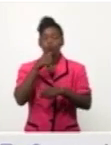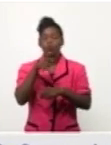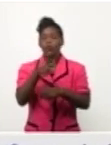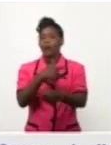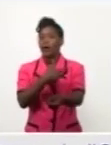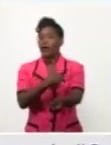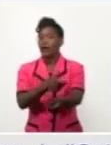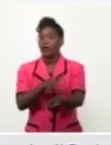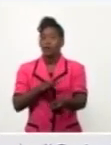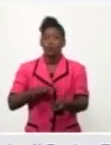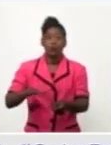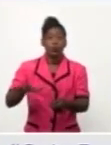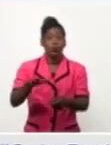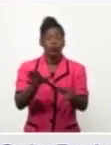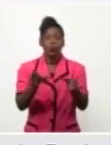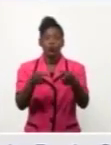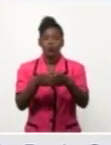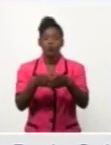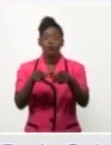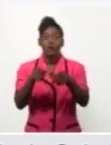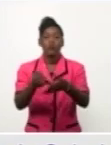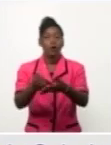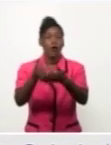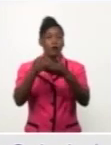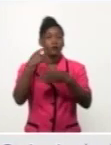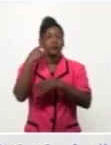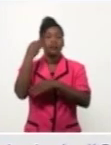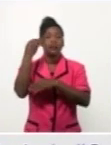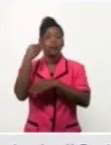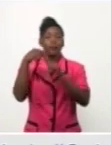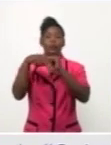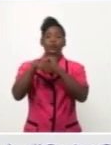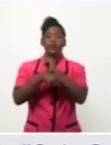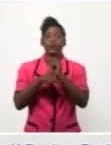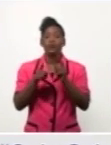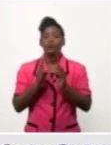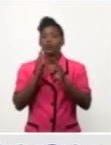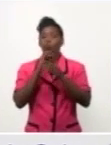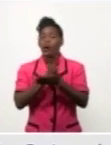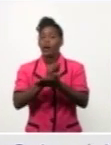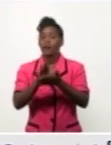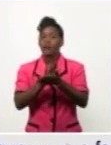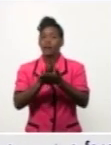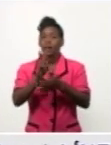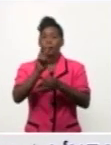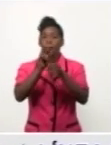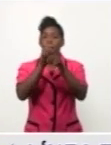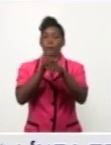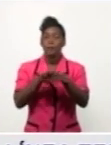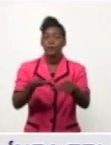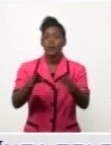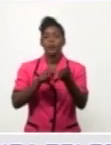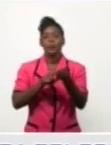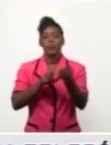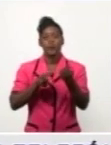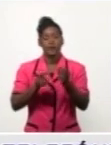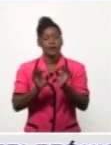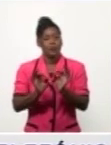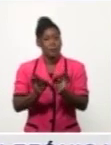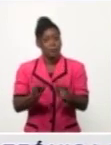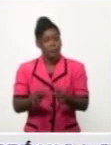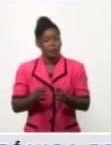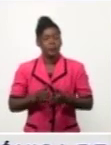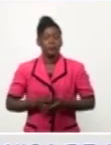same protocols are followed, and that surveillance is what